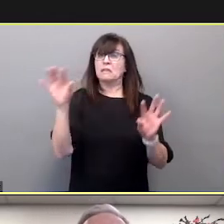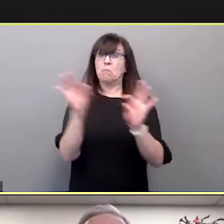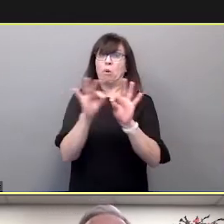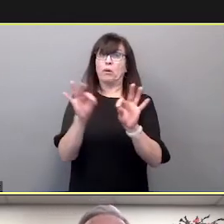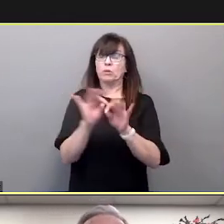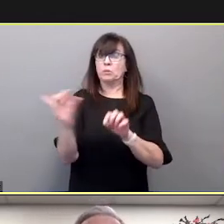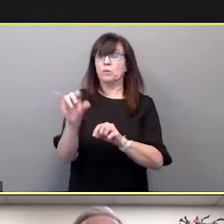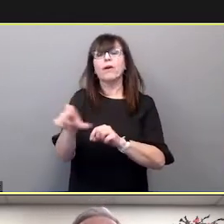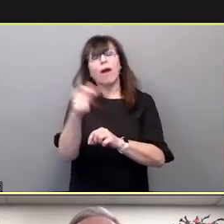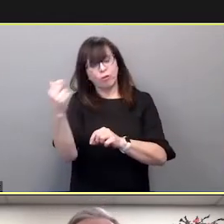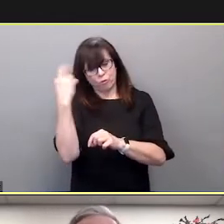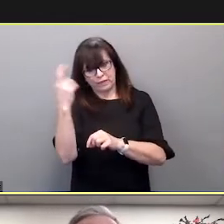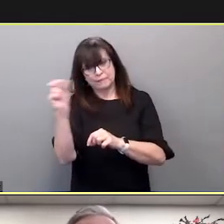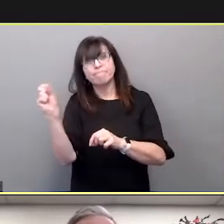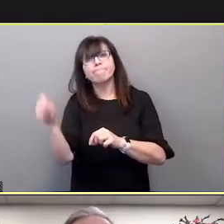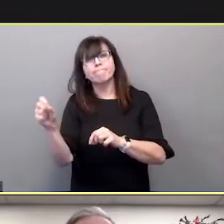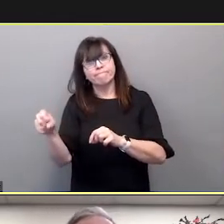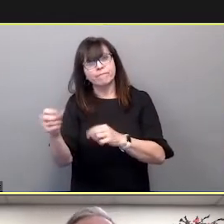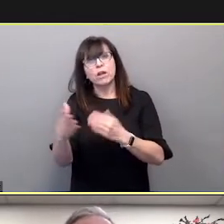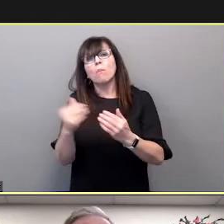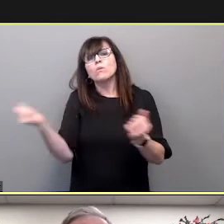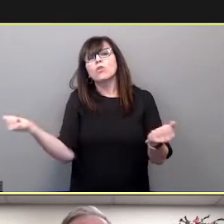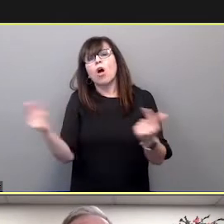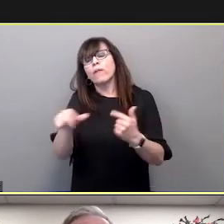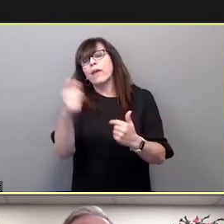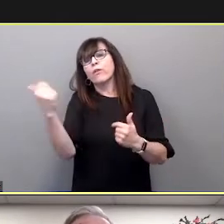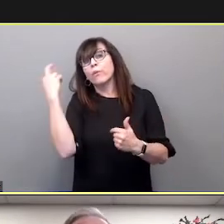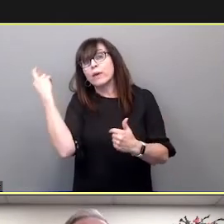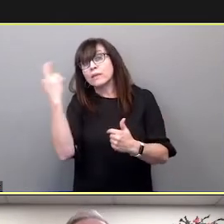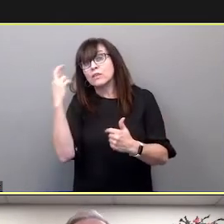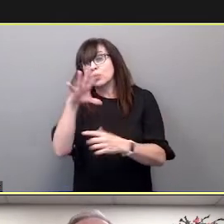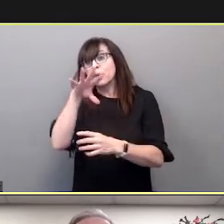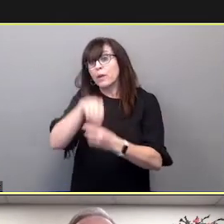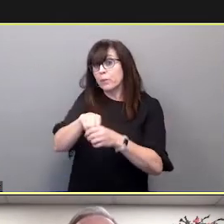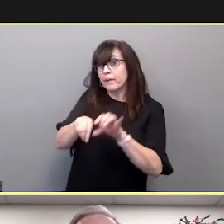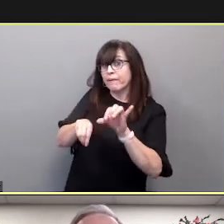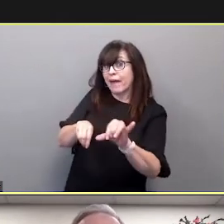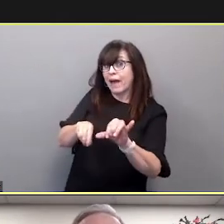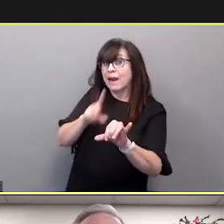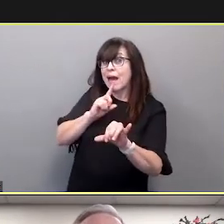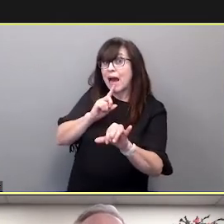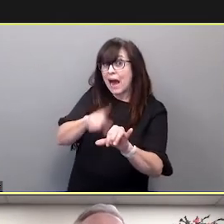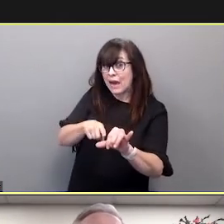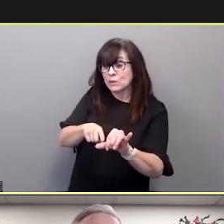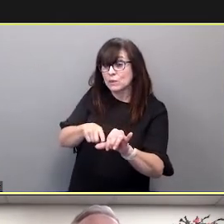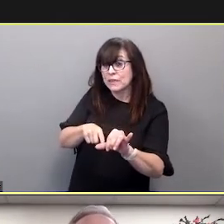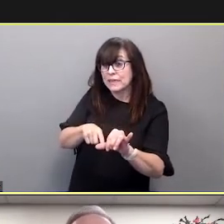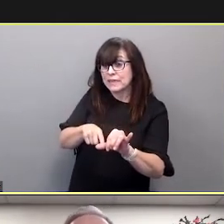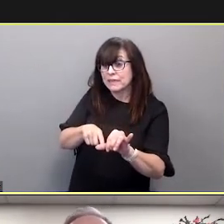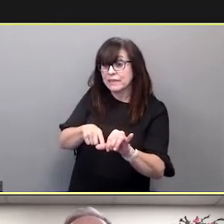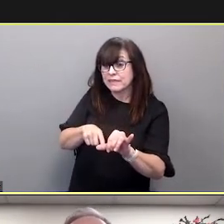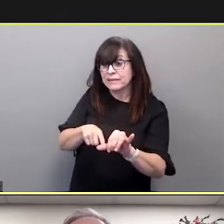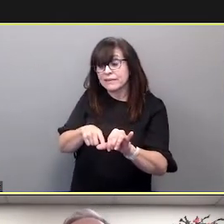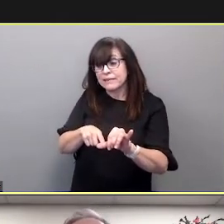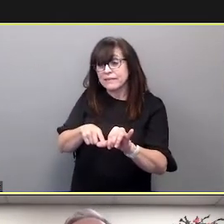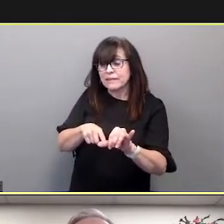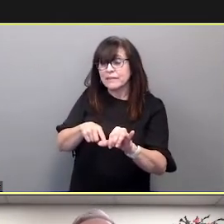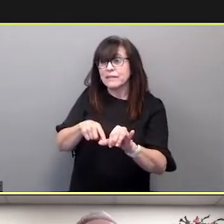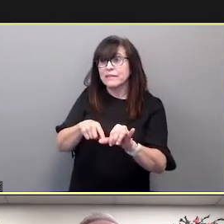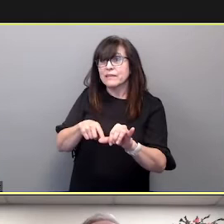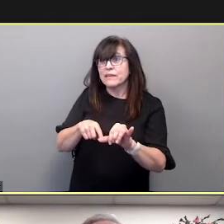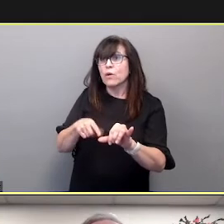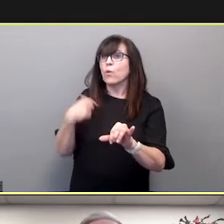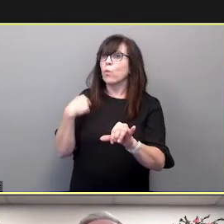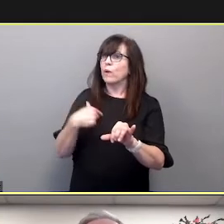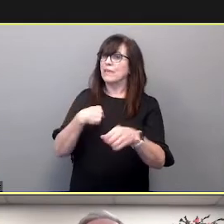other factors, but almost all the other factors that figure into this actually create a situation where